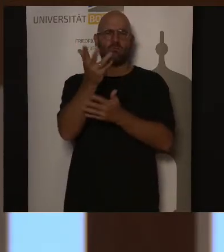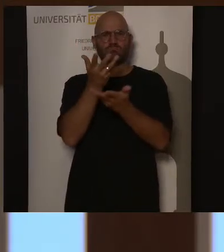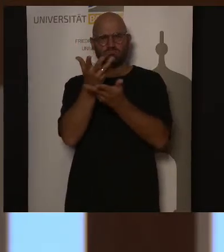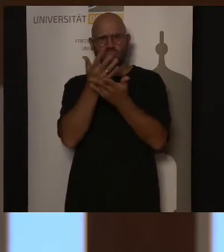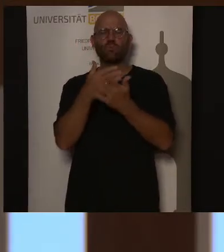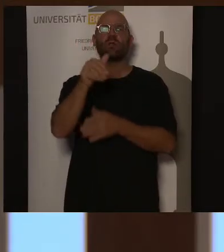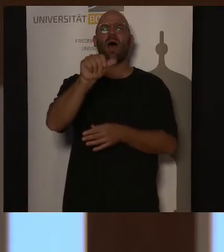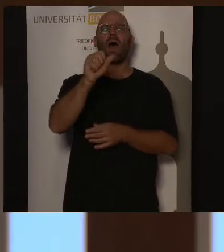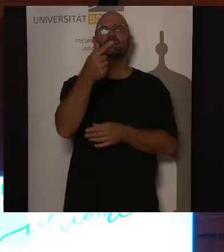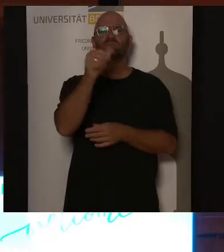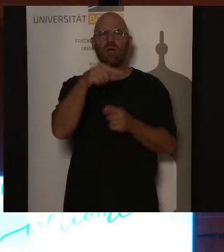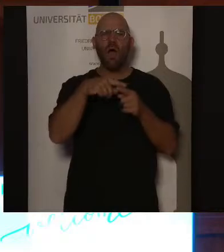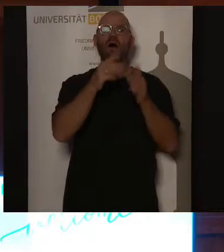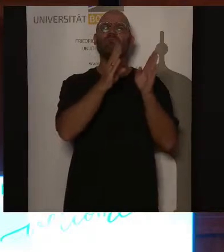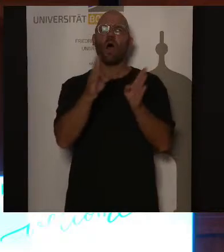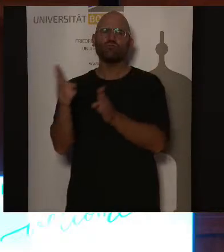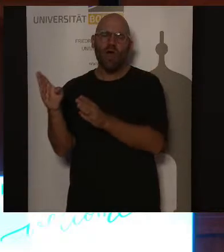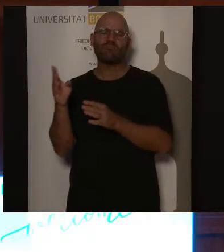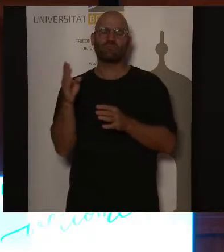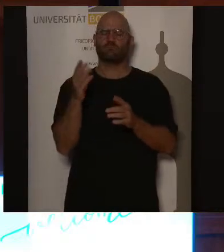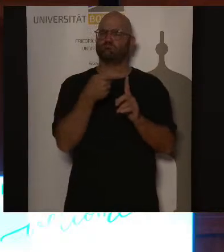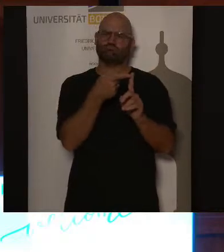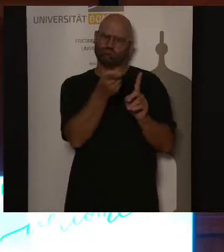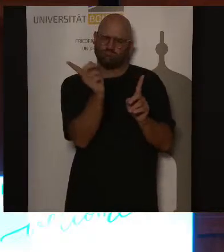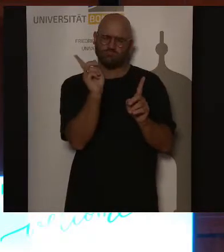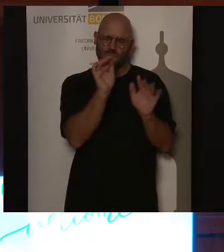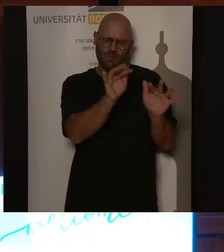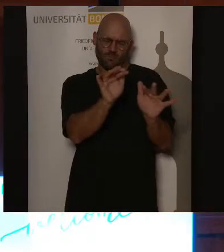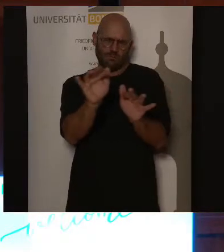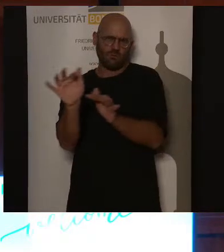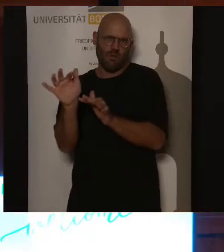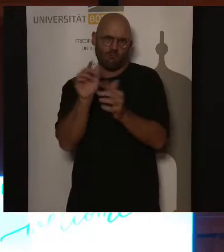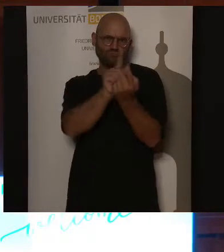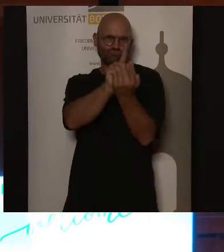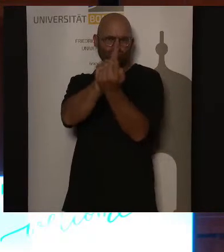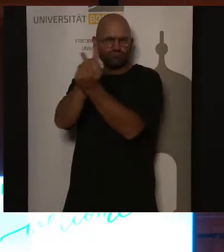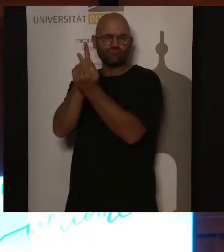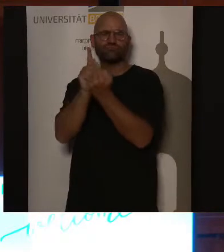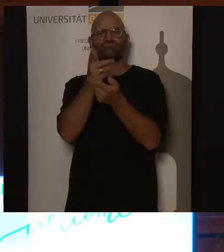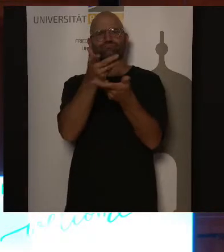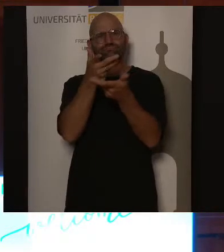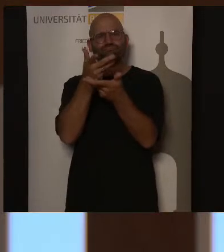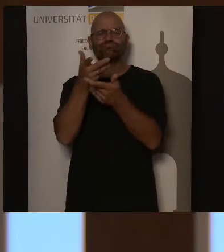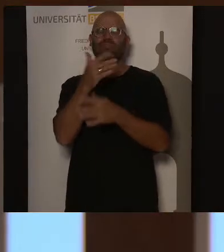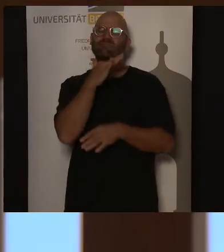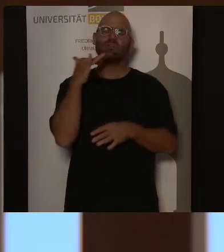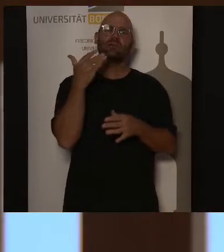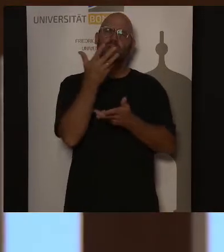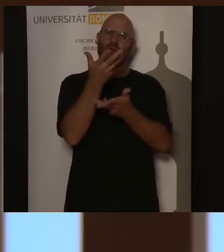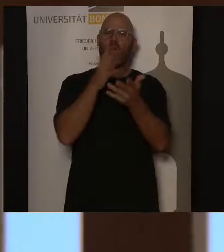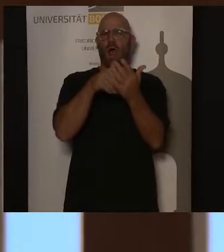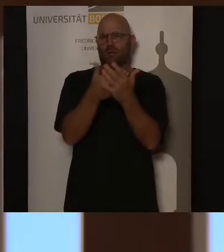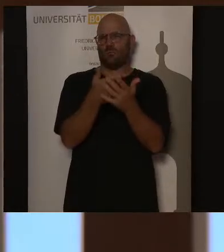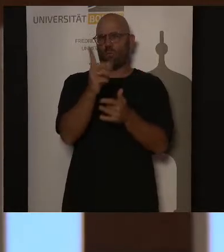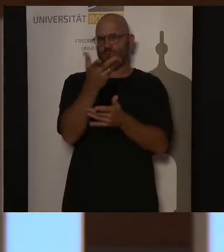and Counselling Services also on hand, or will be on hand, for you to